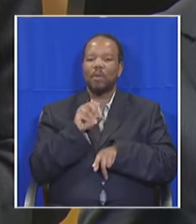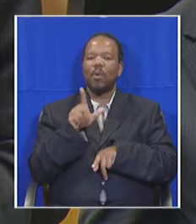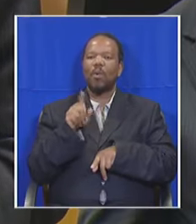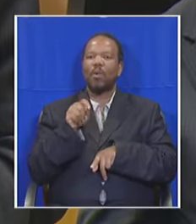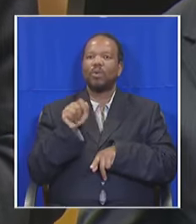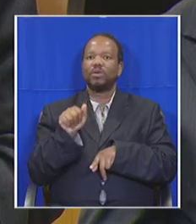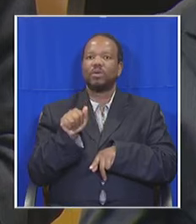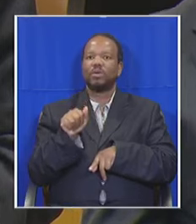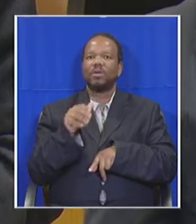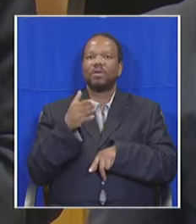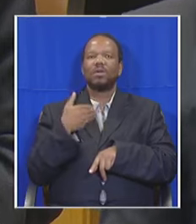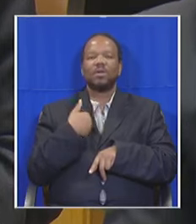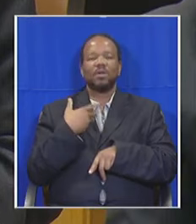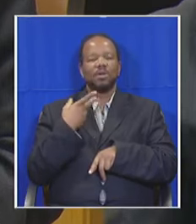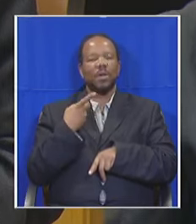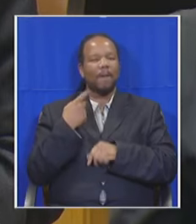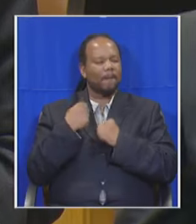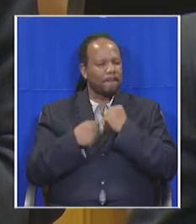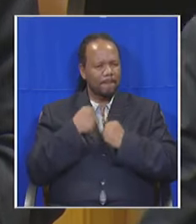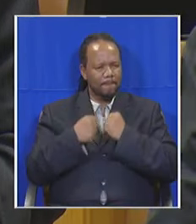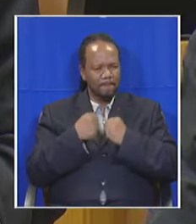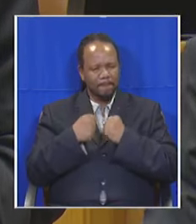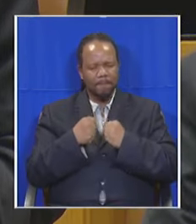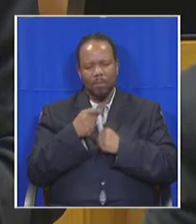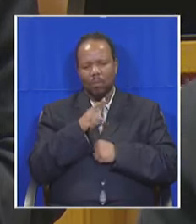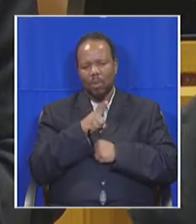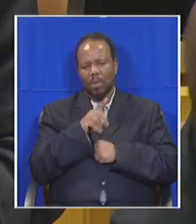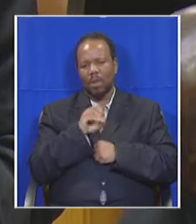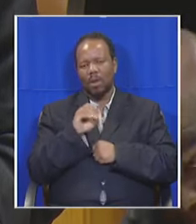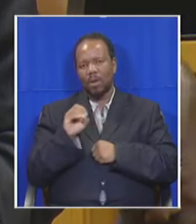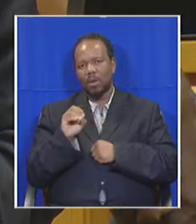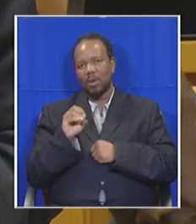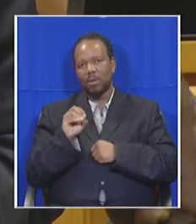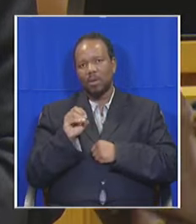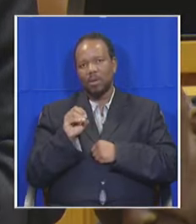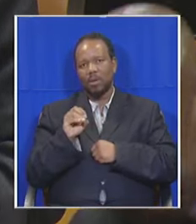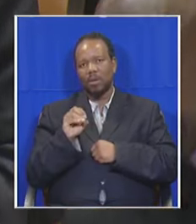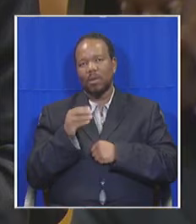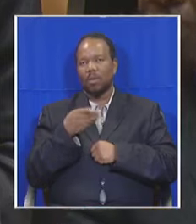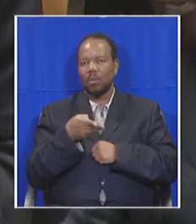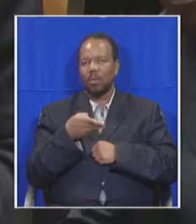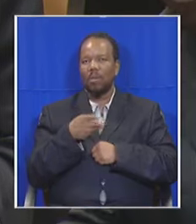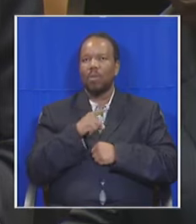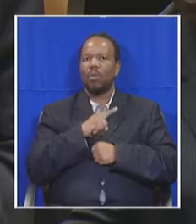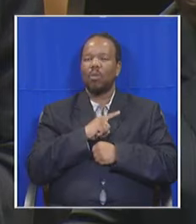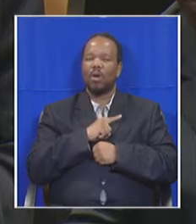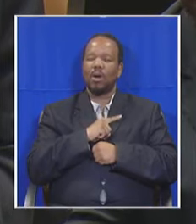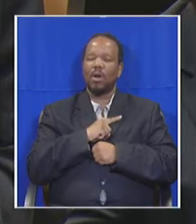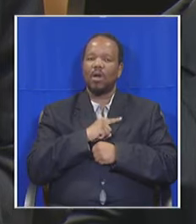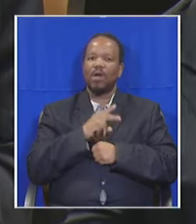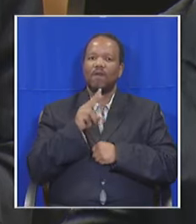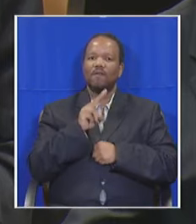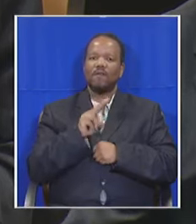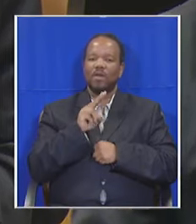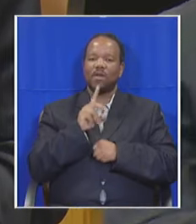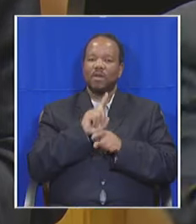where he raced in his final 100 meter on his home soil. Recalls that van Niekerk finished ahead of